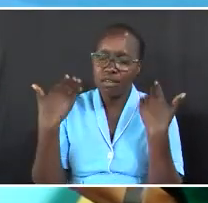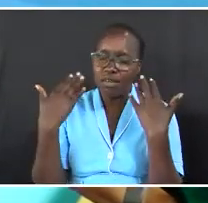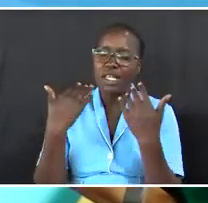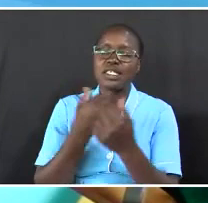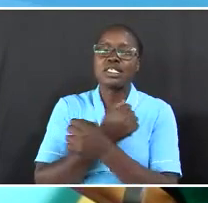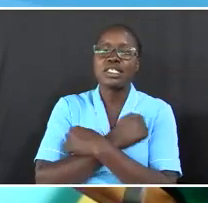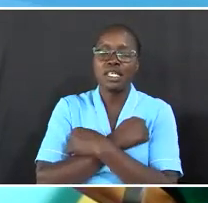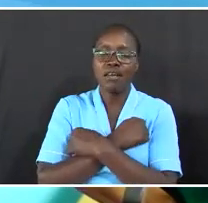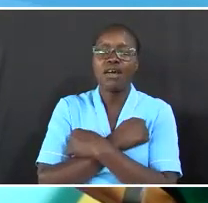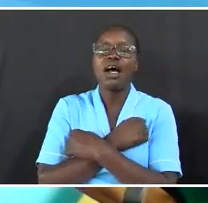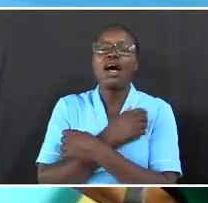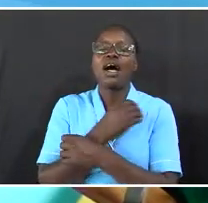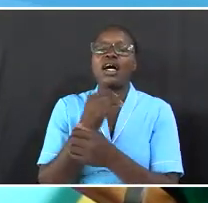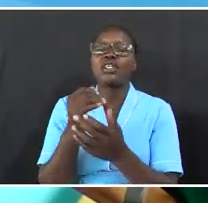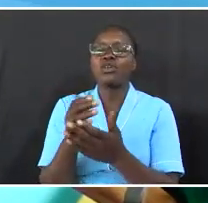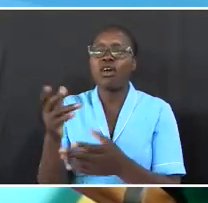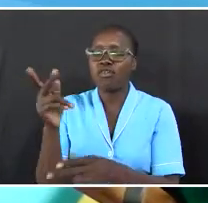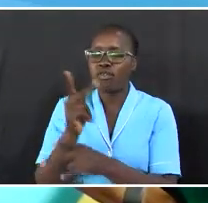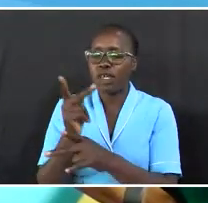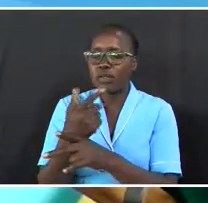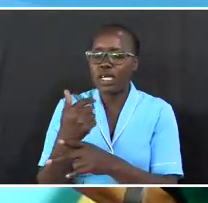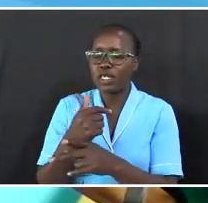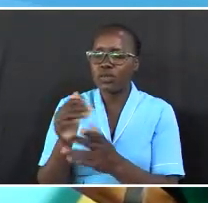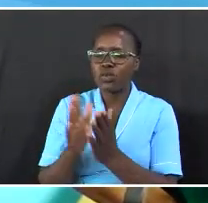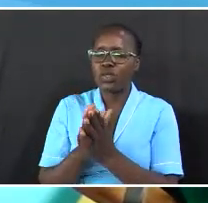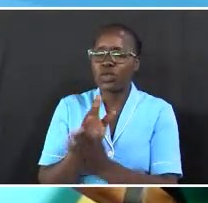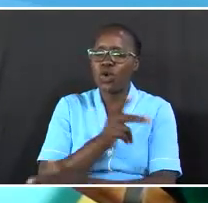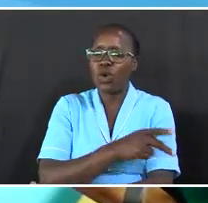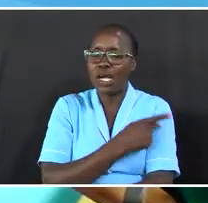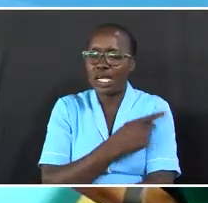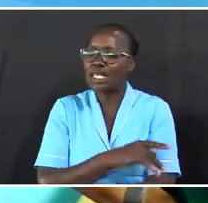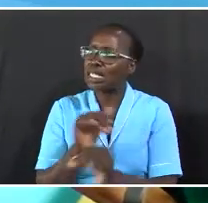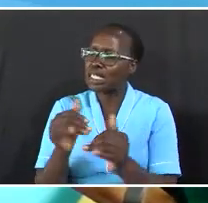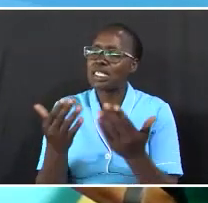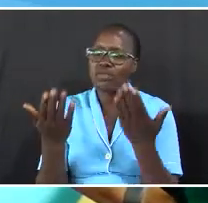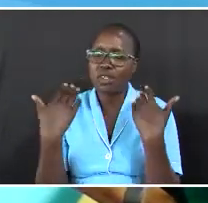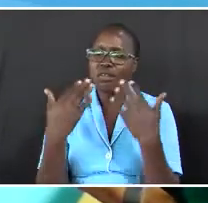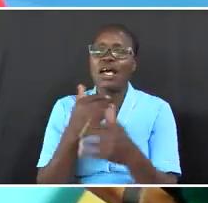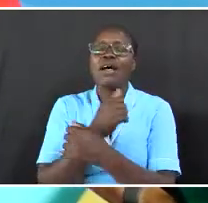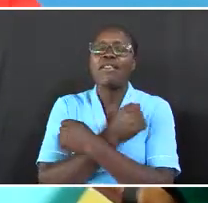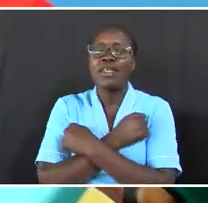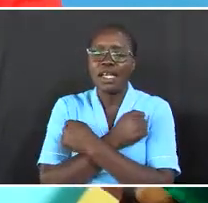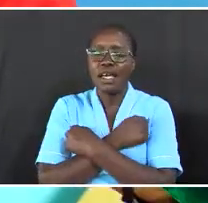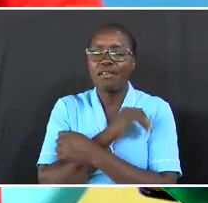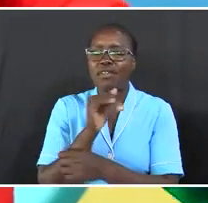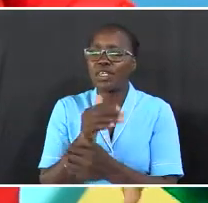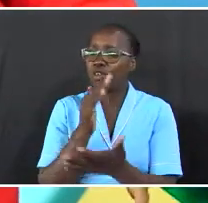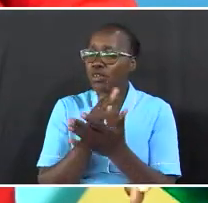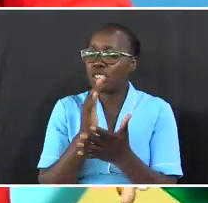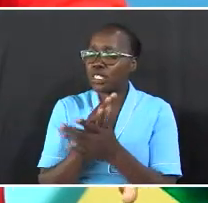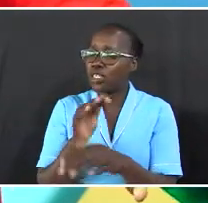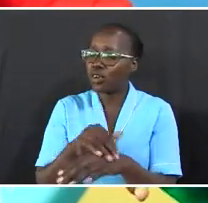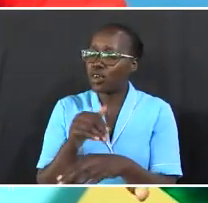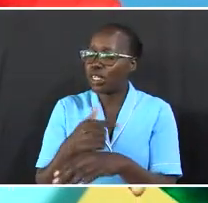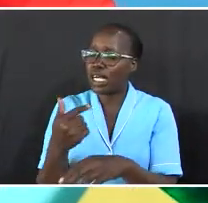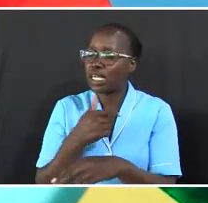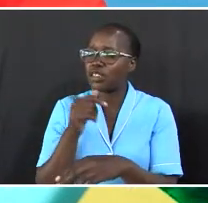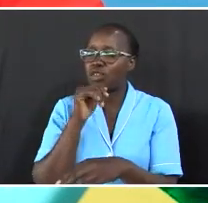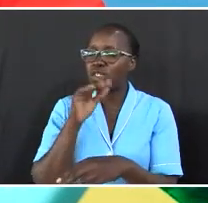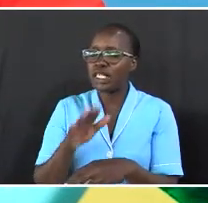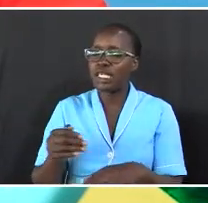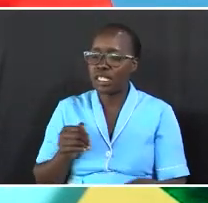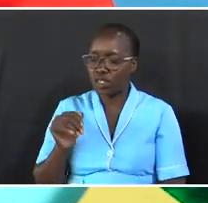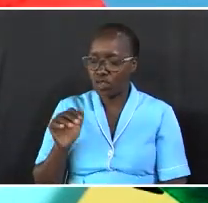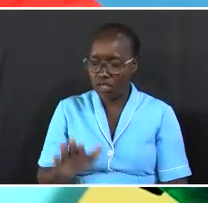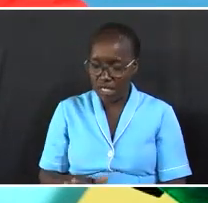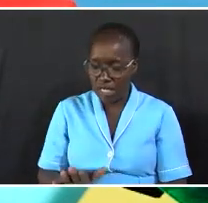love. That you have upheld us with your unfailing kindness. The love that you indeed called us your sons and